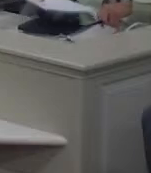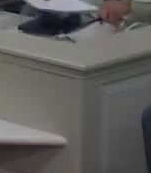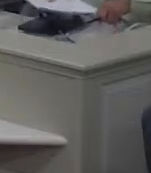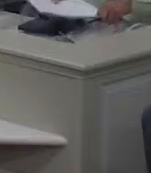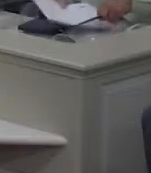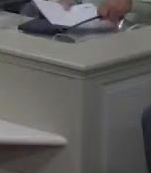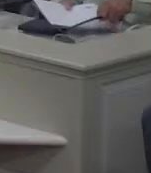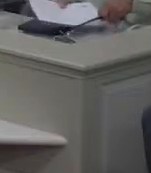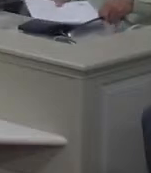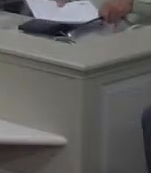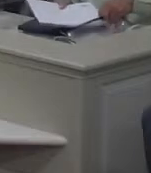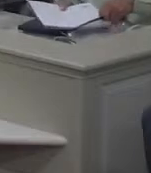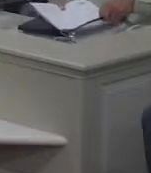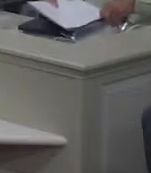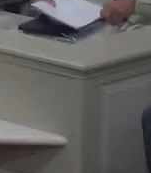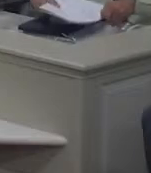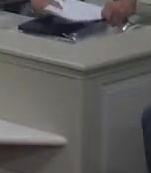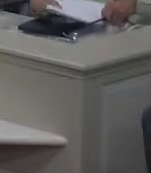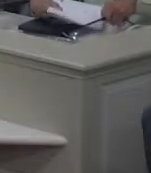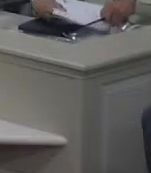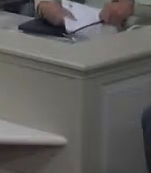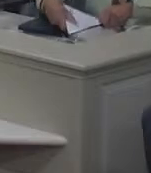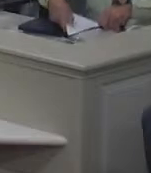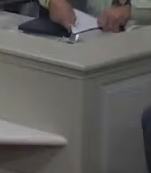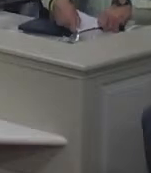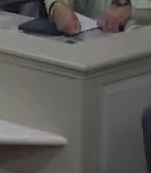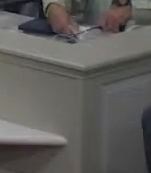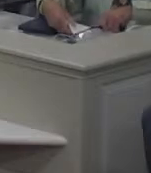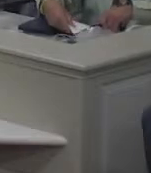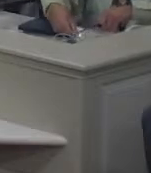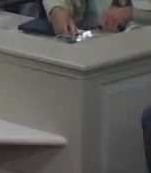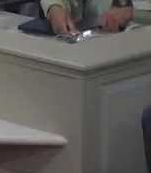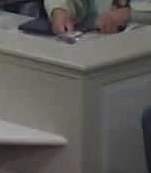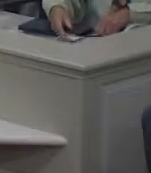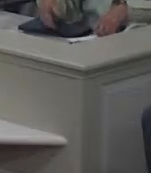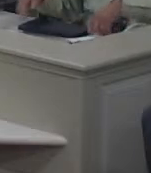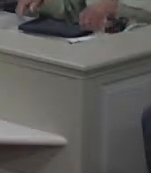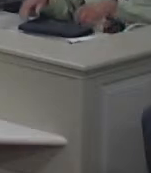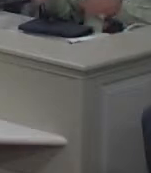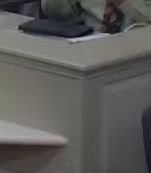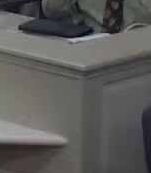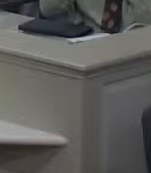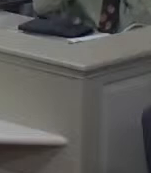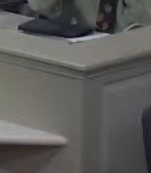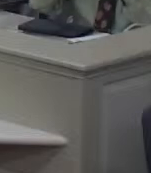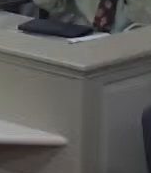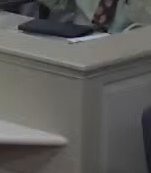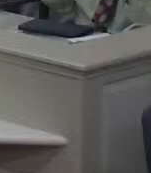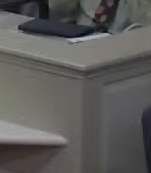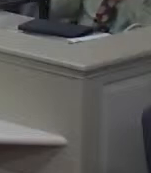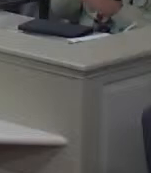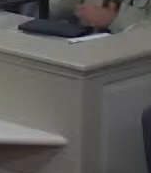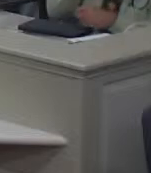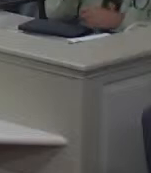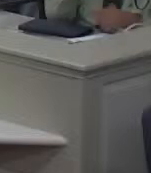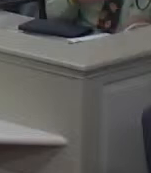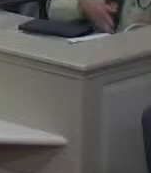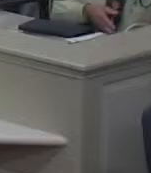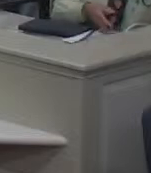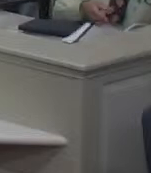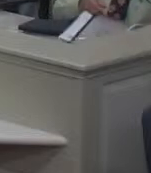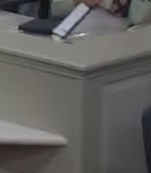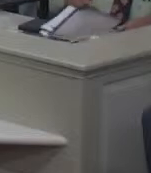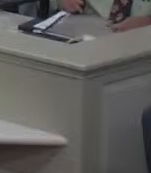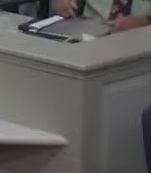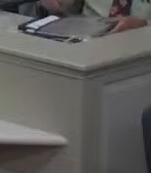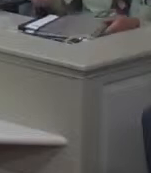Mr. Carter. Thank you. Staff is providing you the recommendation of rehiring Todd Davis to the position of police officer for the